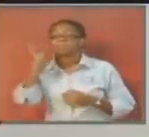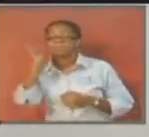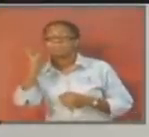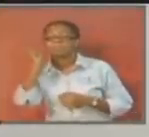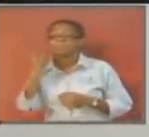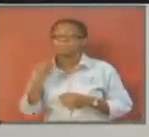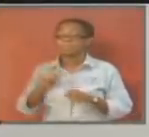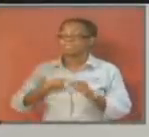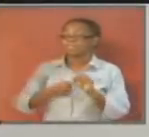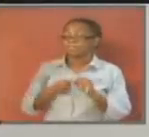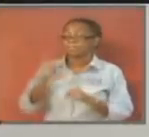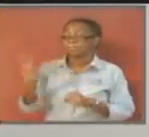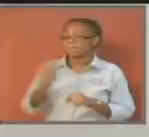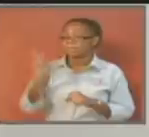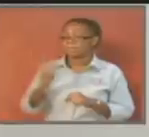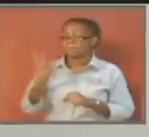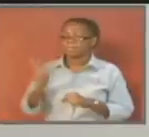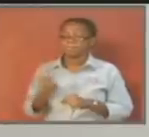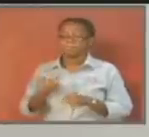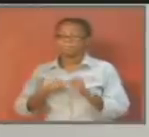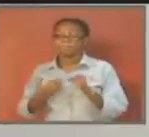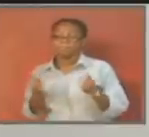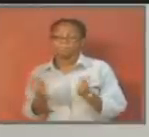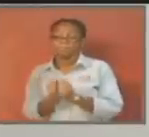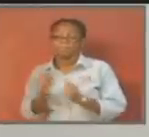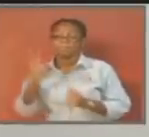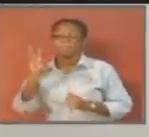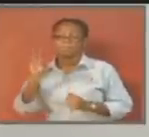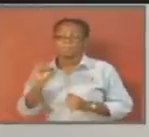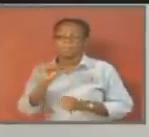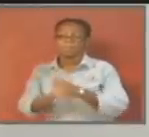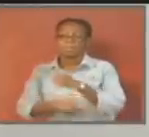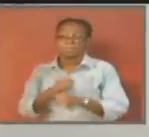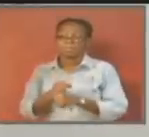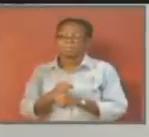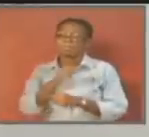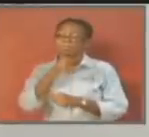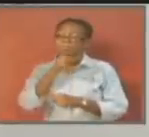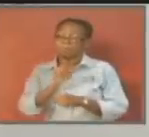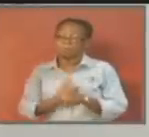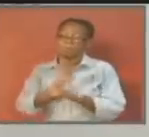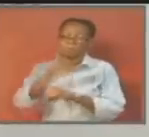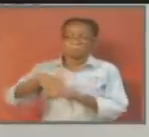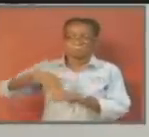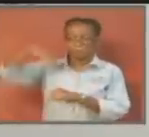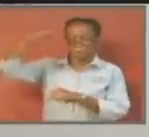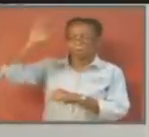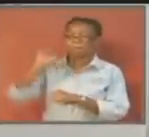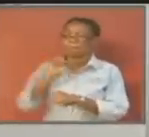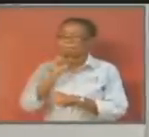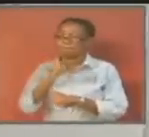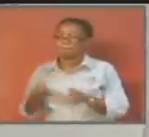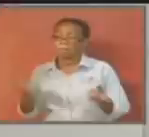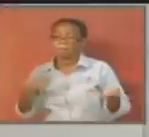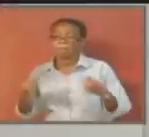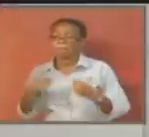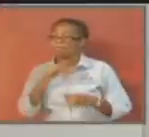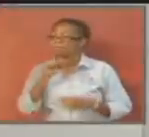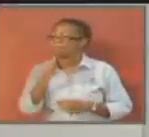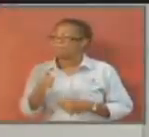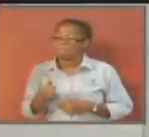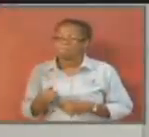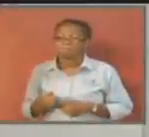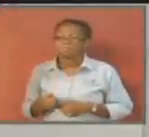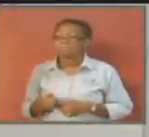having the over 60s doing the walk-ins. So it's not the general population that should be walking into a health center